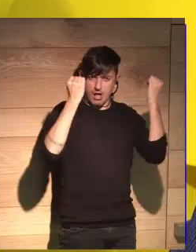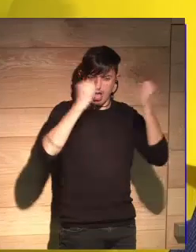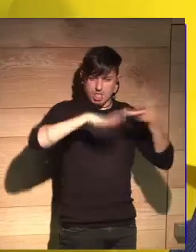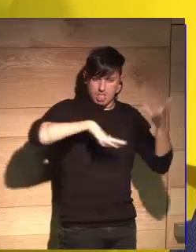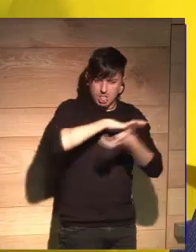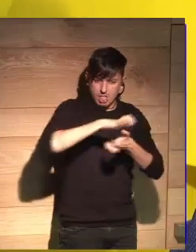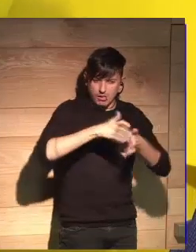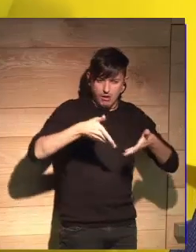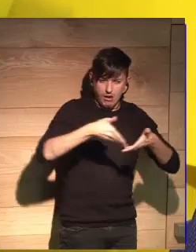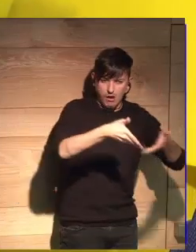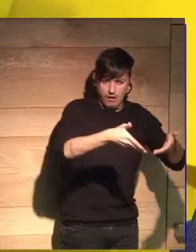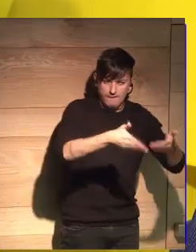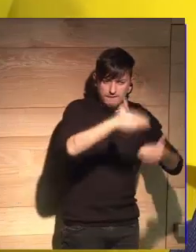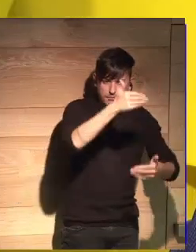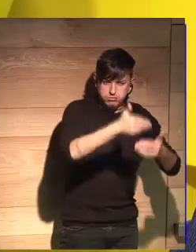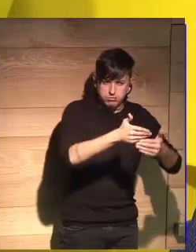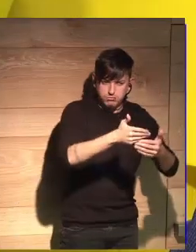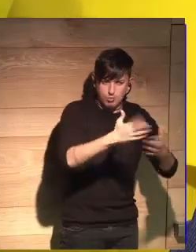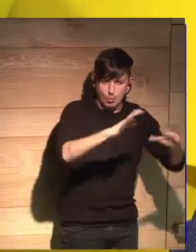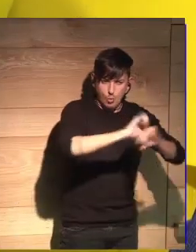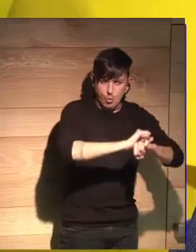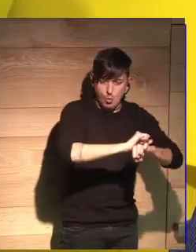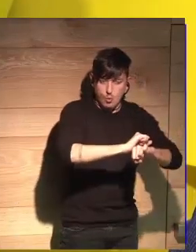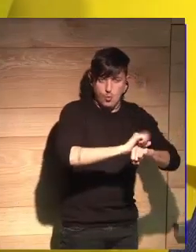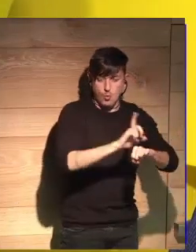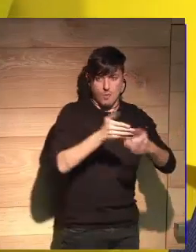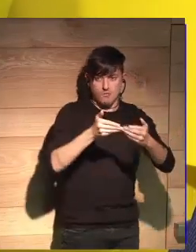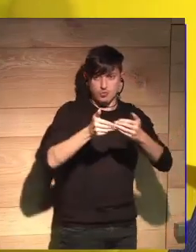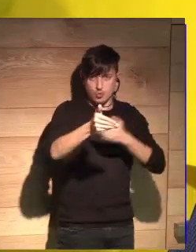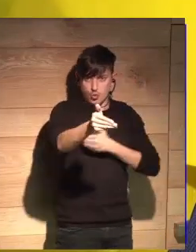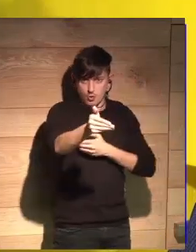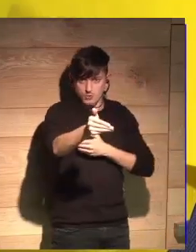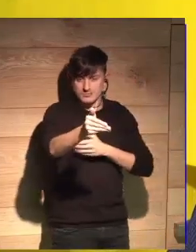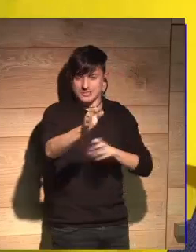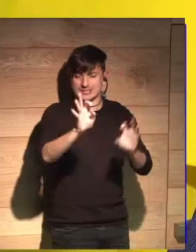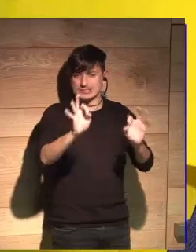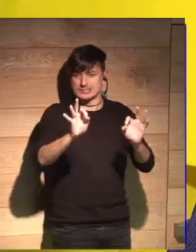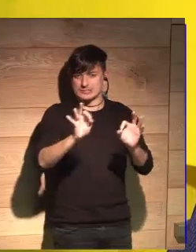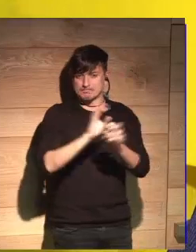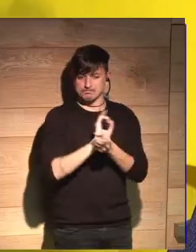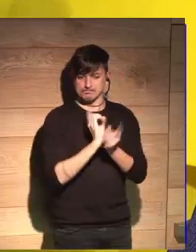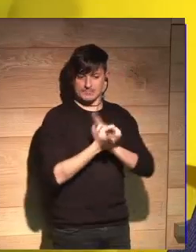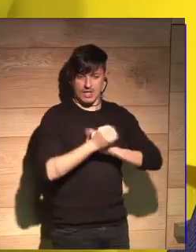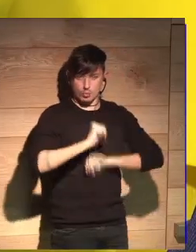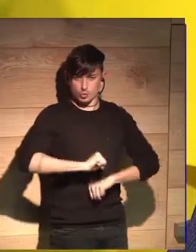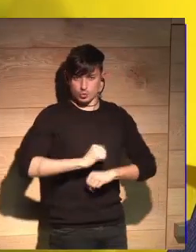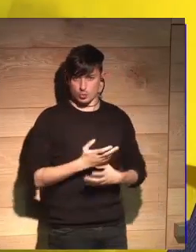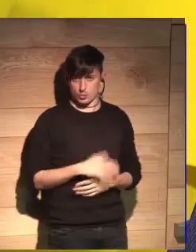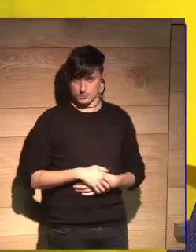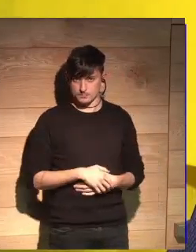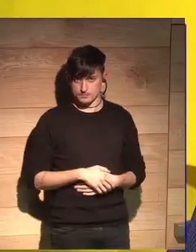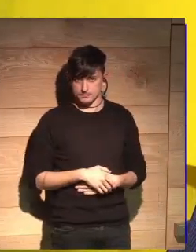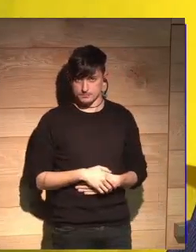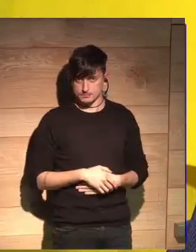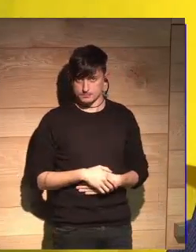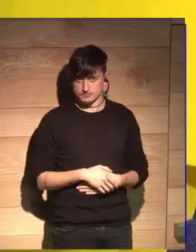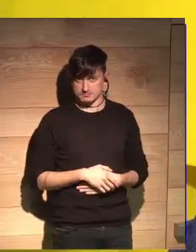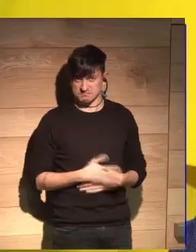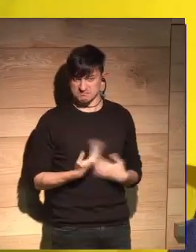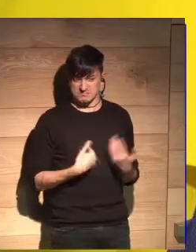technology that will save us from the cul-de-sac where we are in right now. So the future is to be an